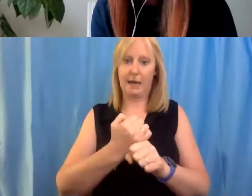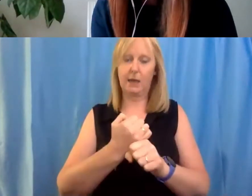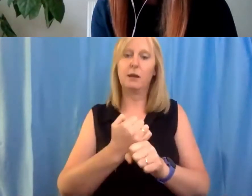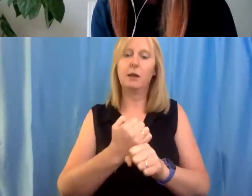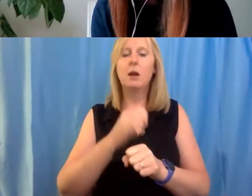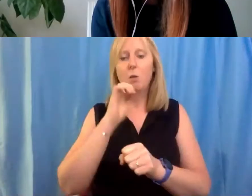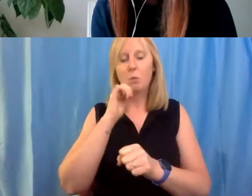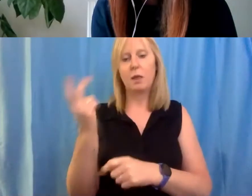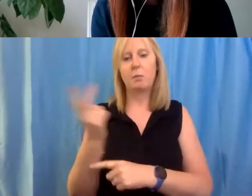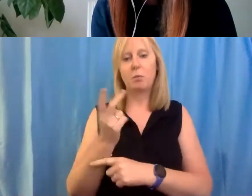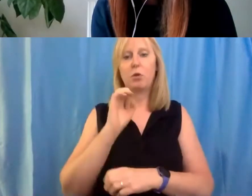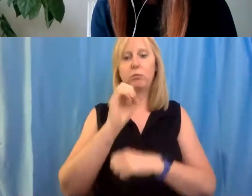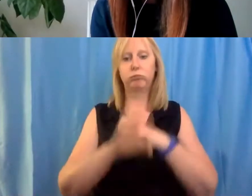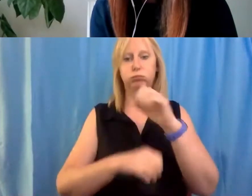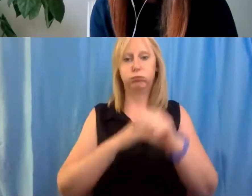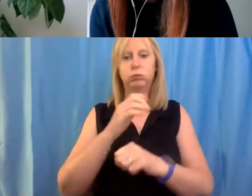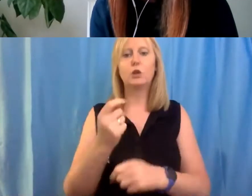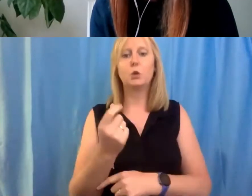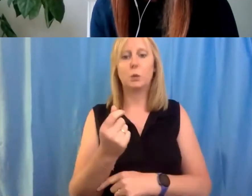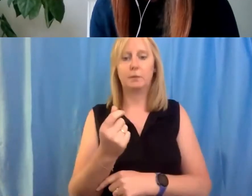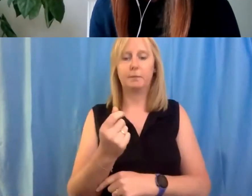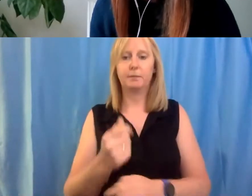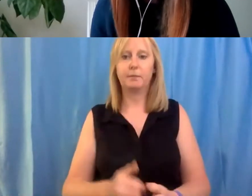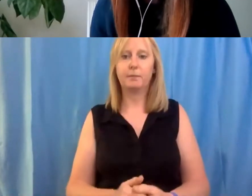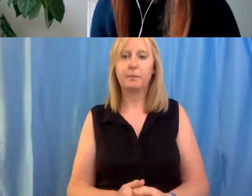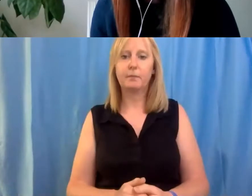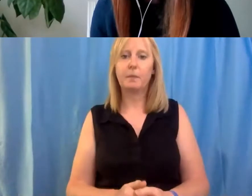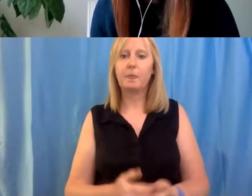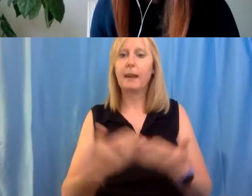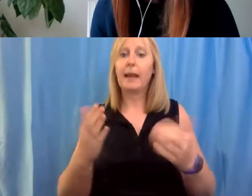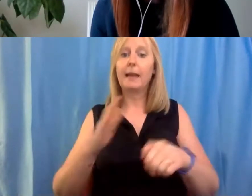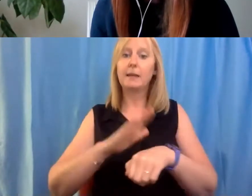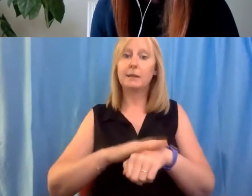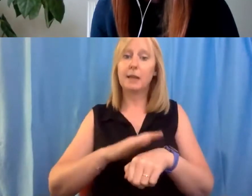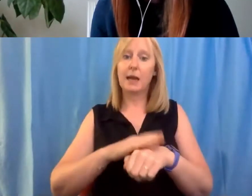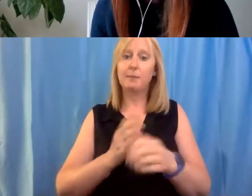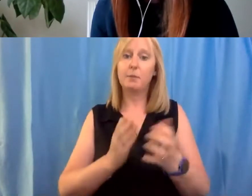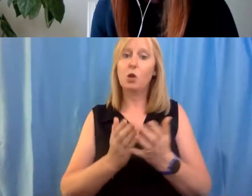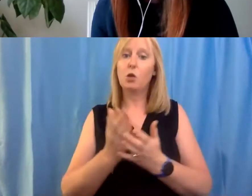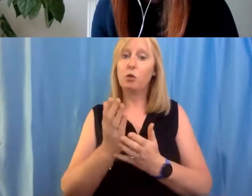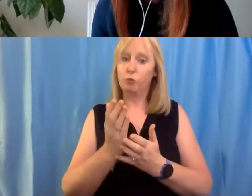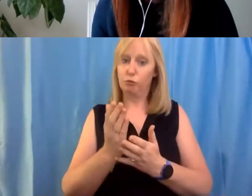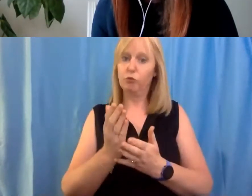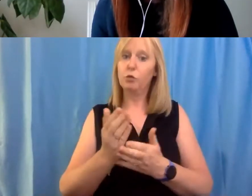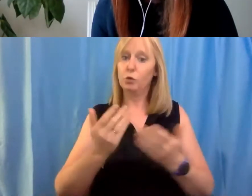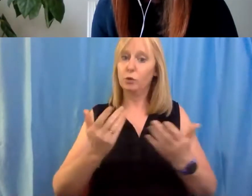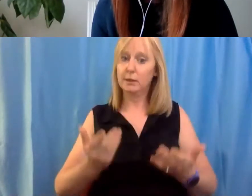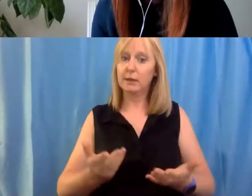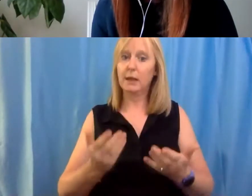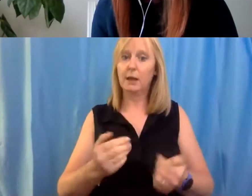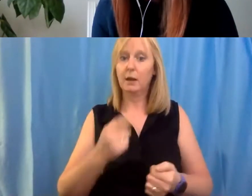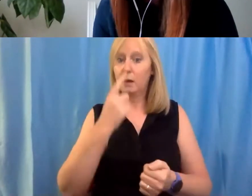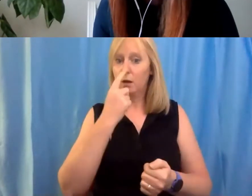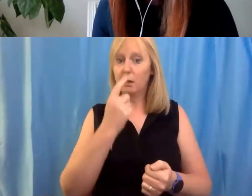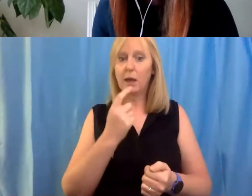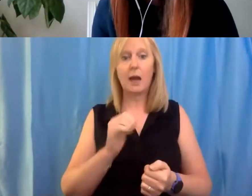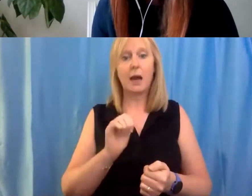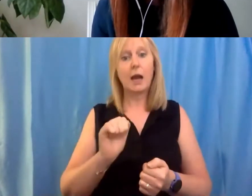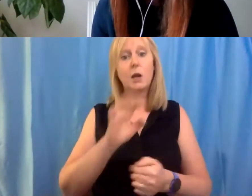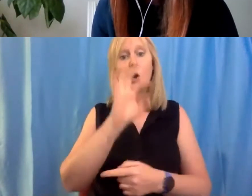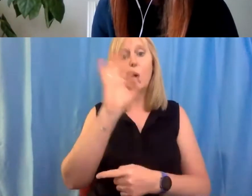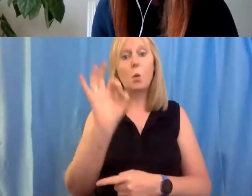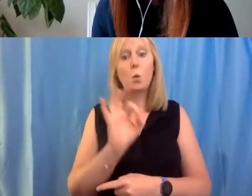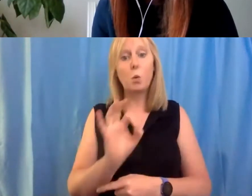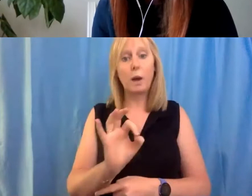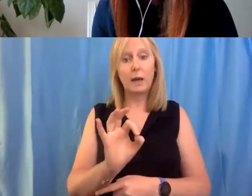them in just a moment. At any time today during the webinar, you will have the opportunity to submit your questions